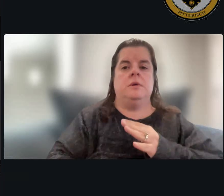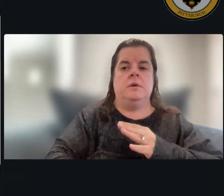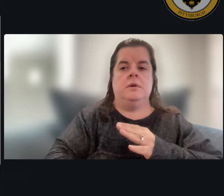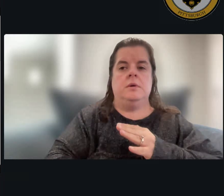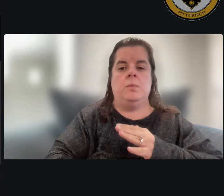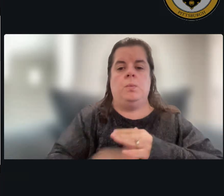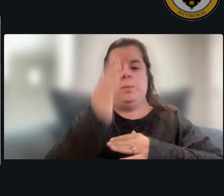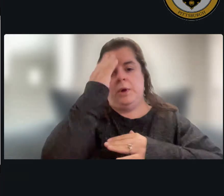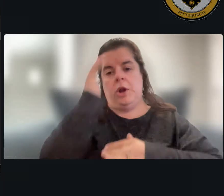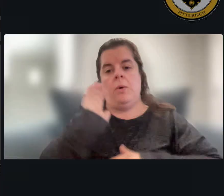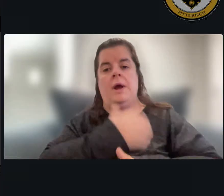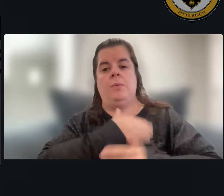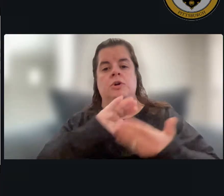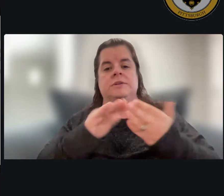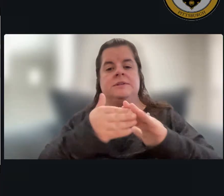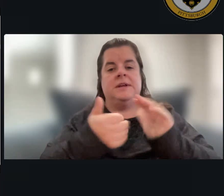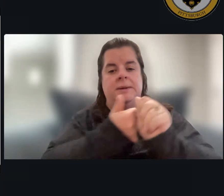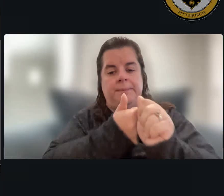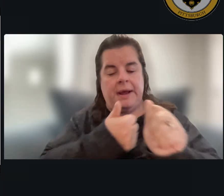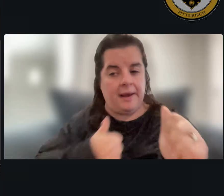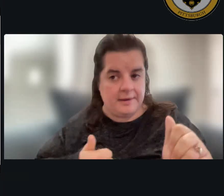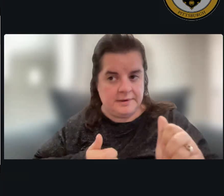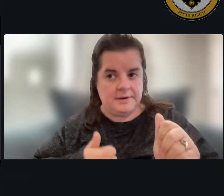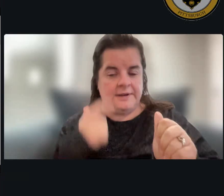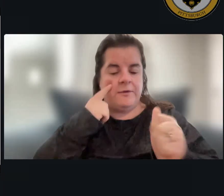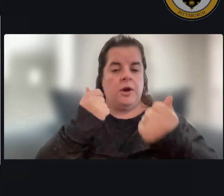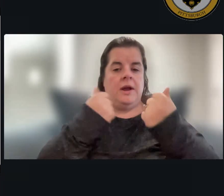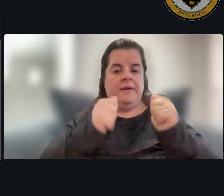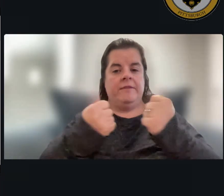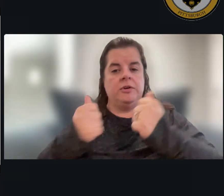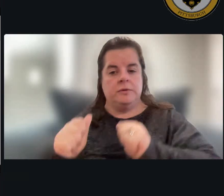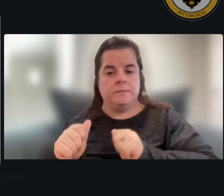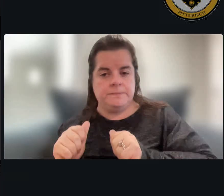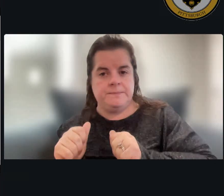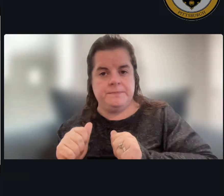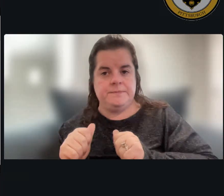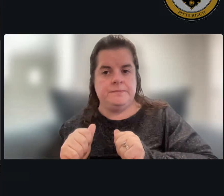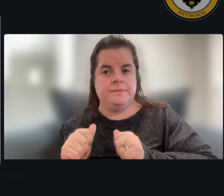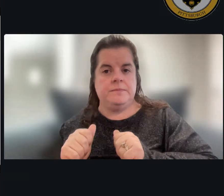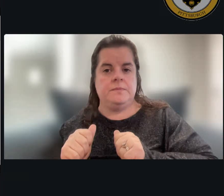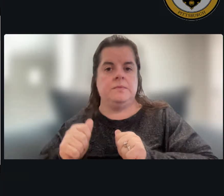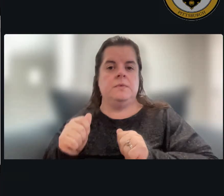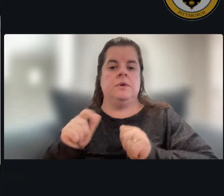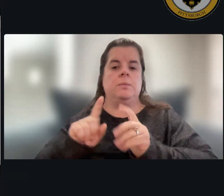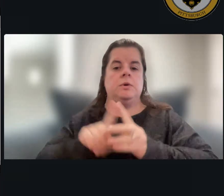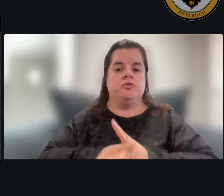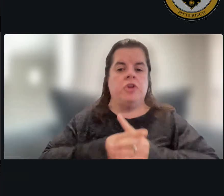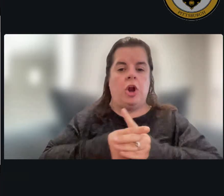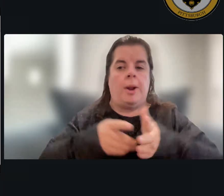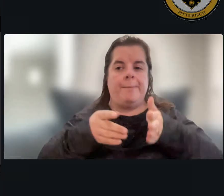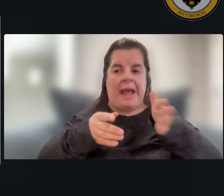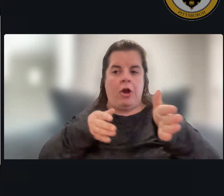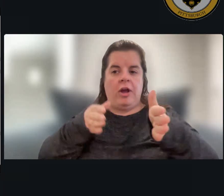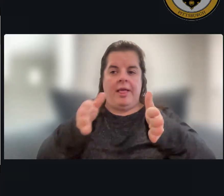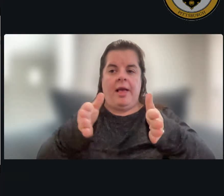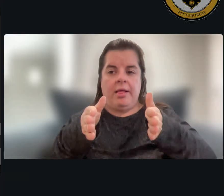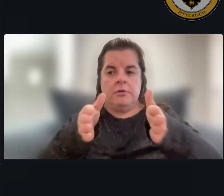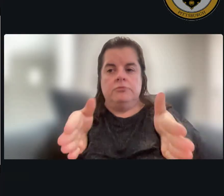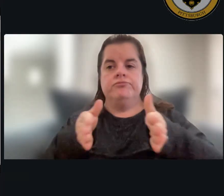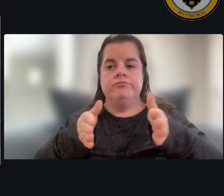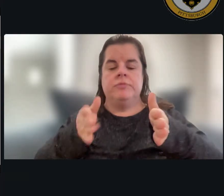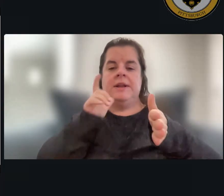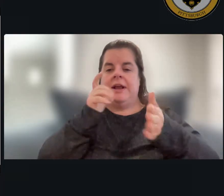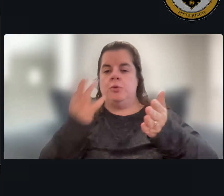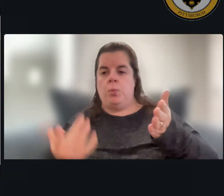is a little behind in these efforts. And so we ran a parallel track, not to wait until we